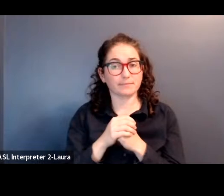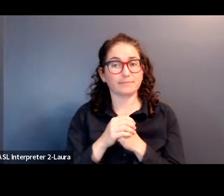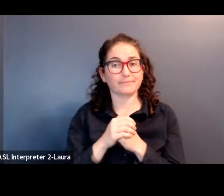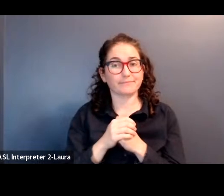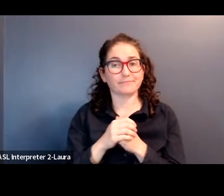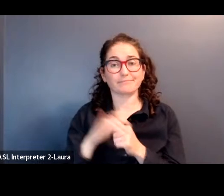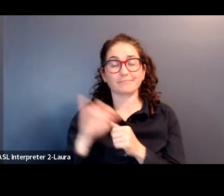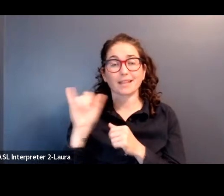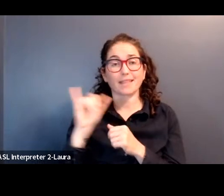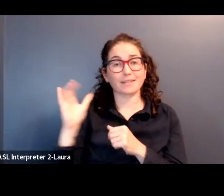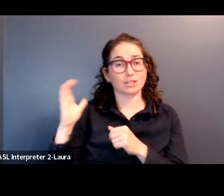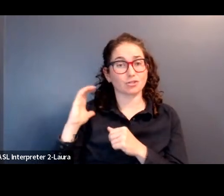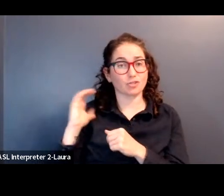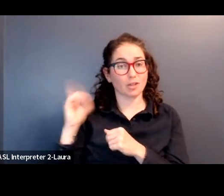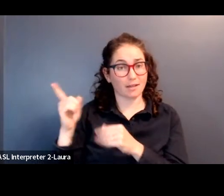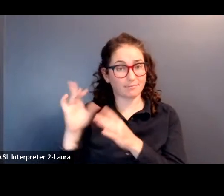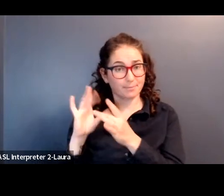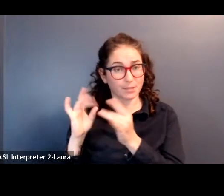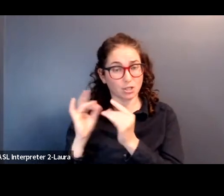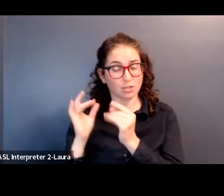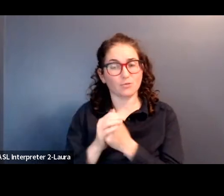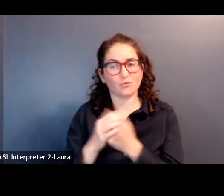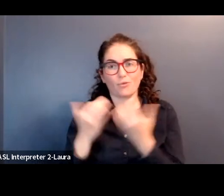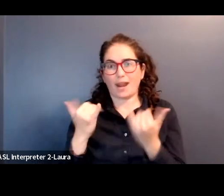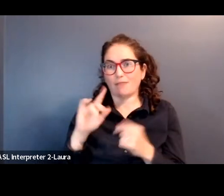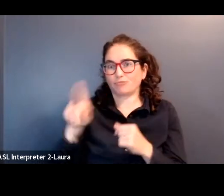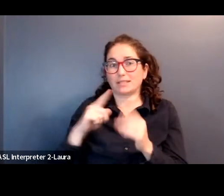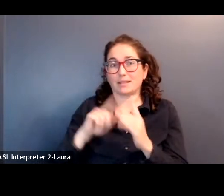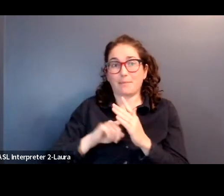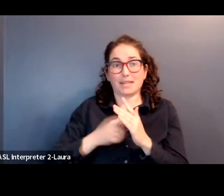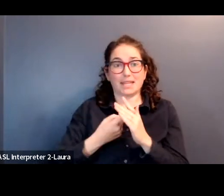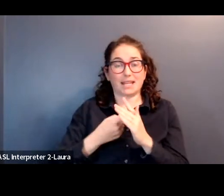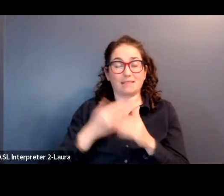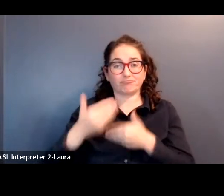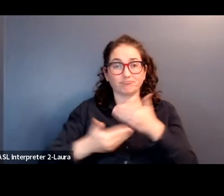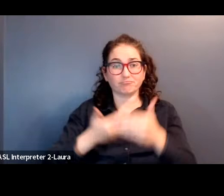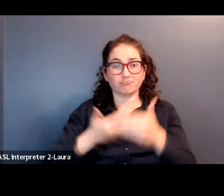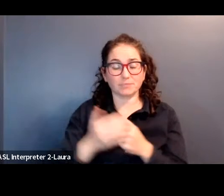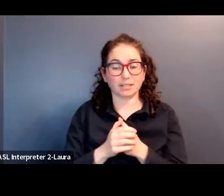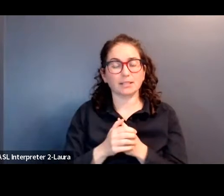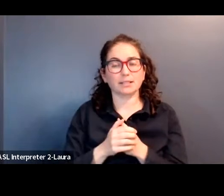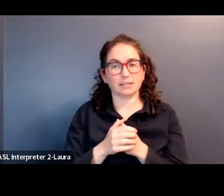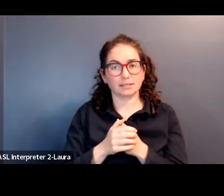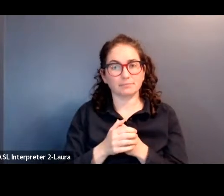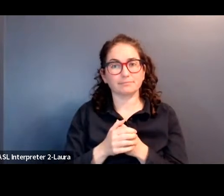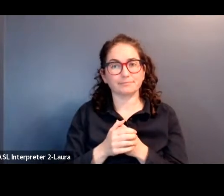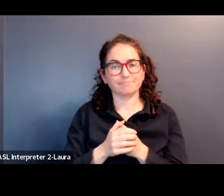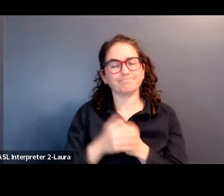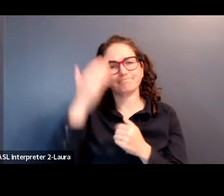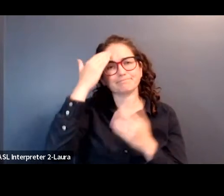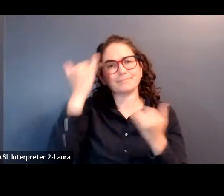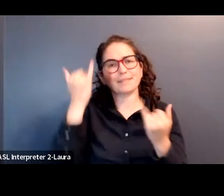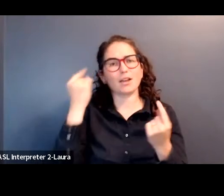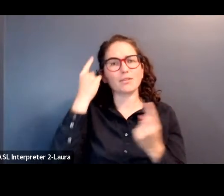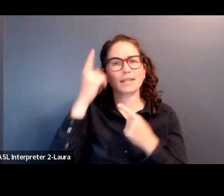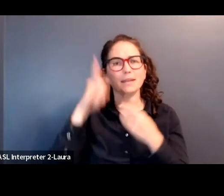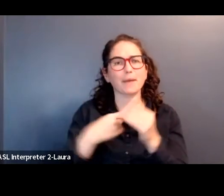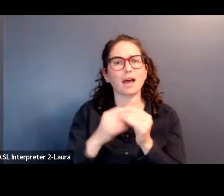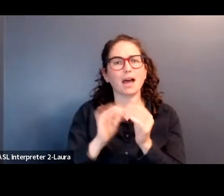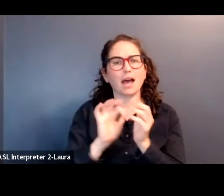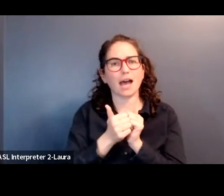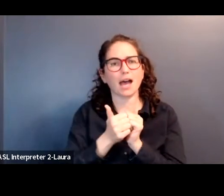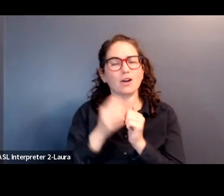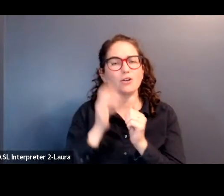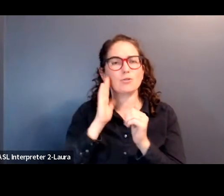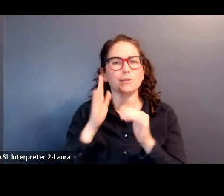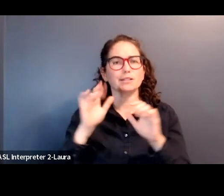chair mentioned, we are in the beginning stages right now. We are thinking about how we're going to shape